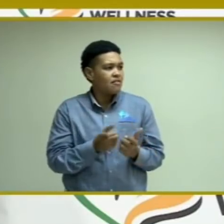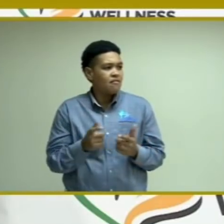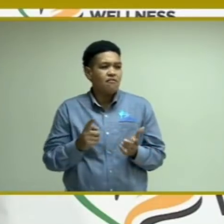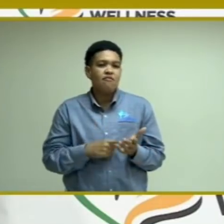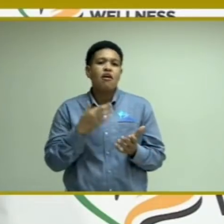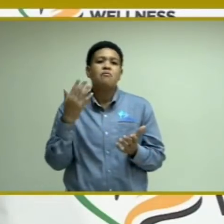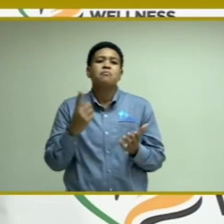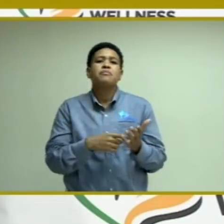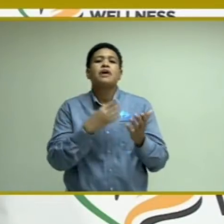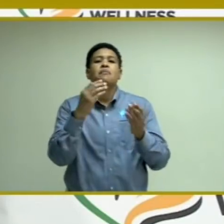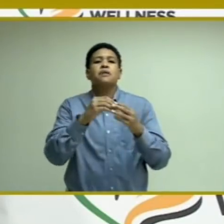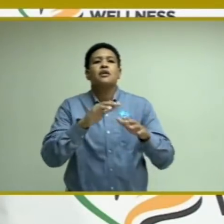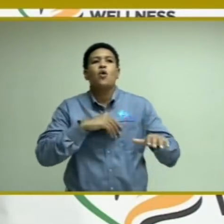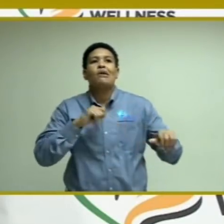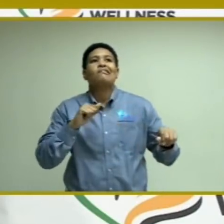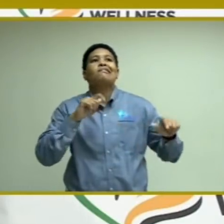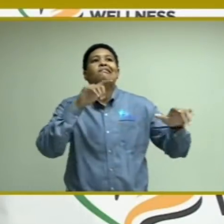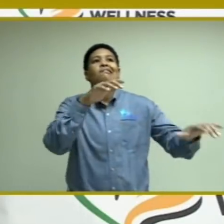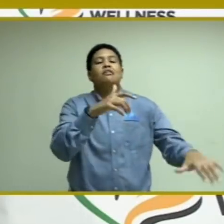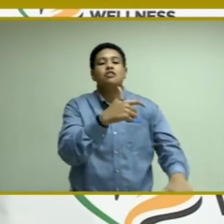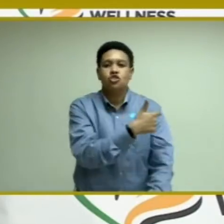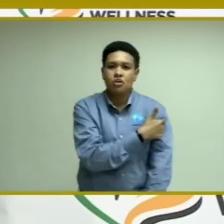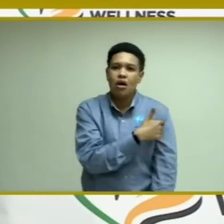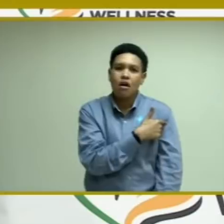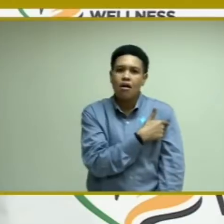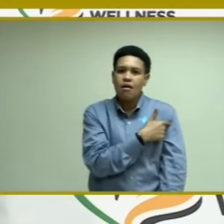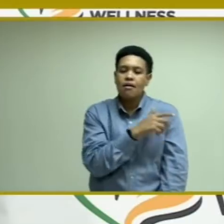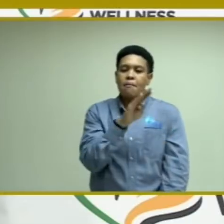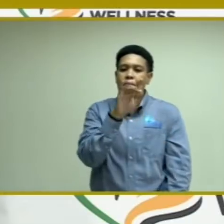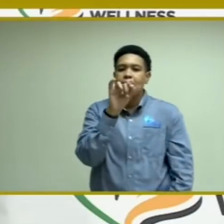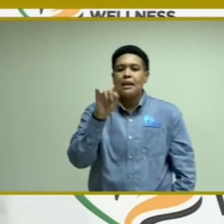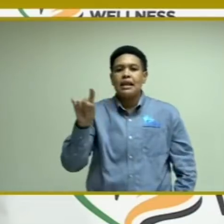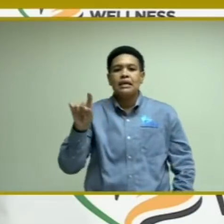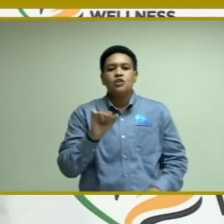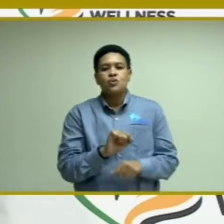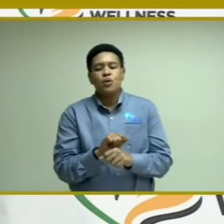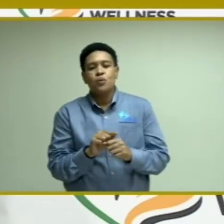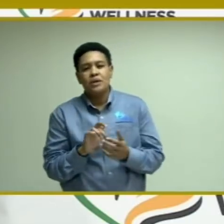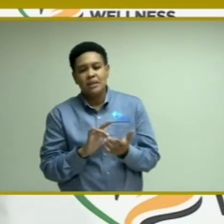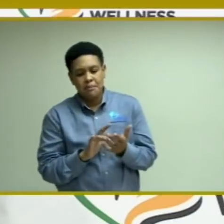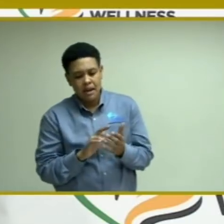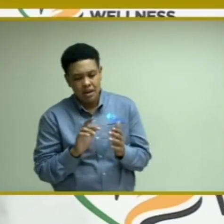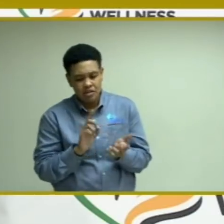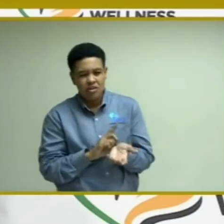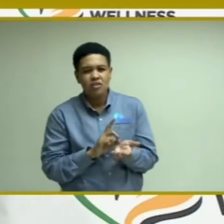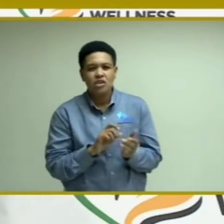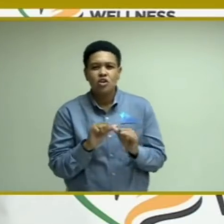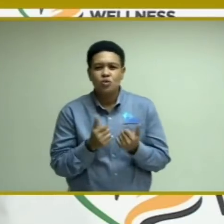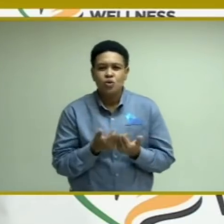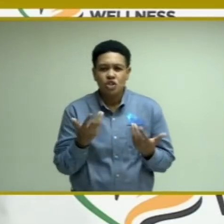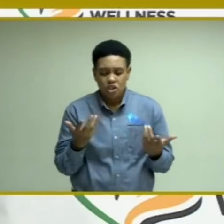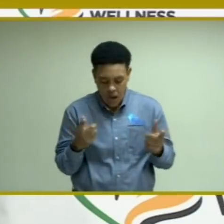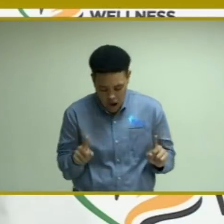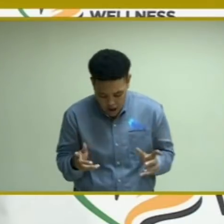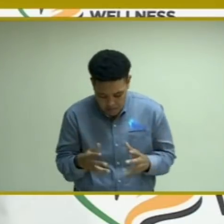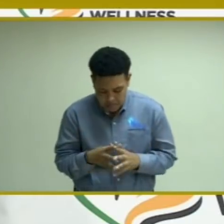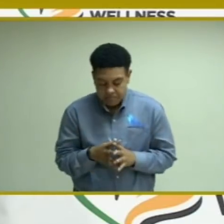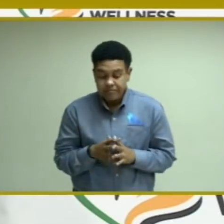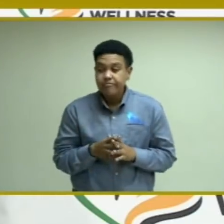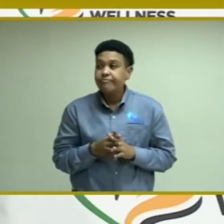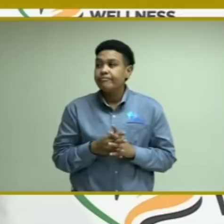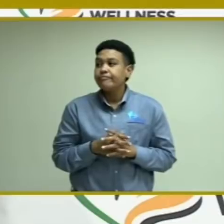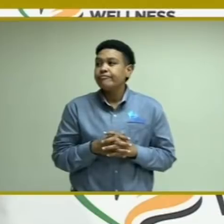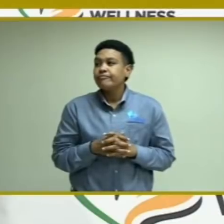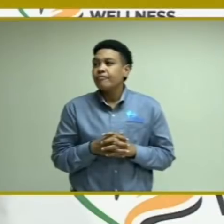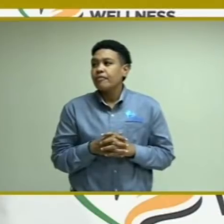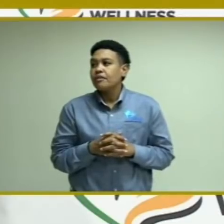to time in our blitz, working with the association, the medical doctors associations. They are at the